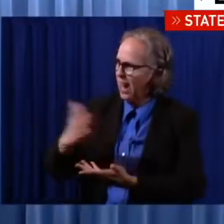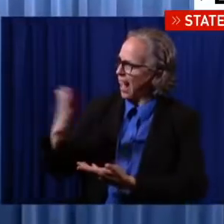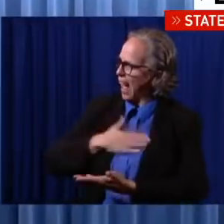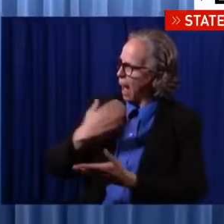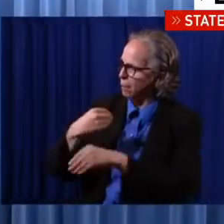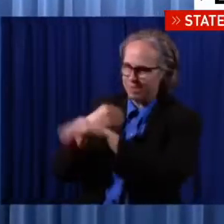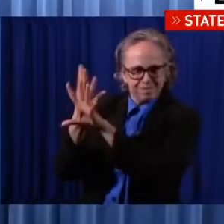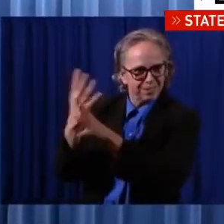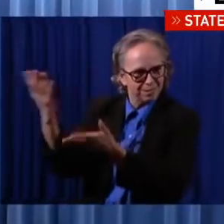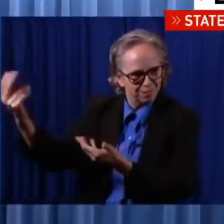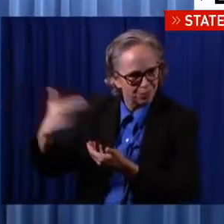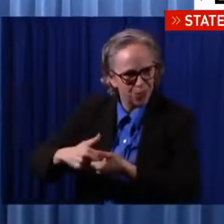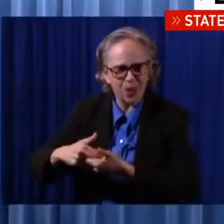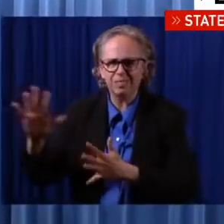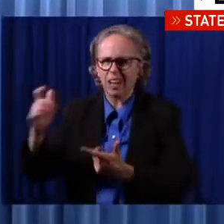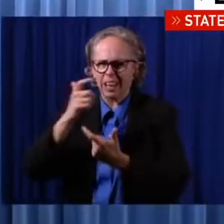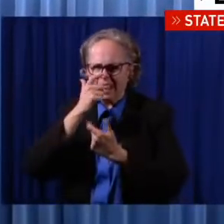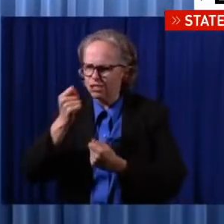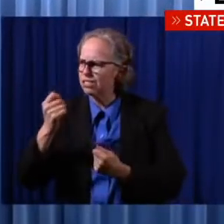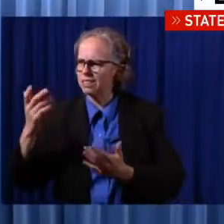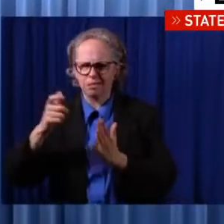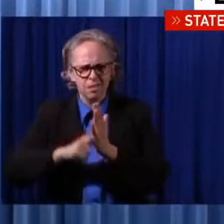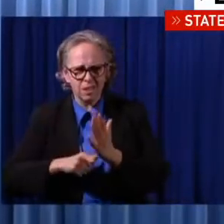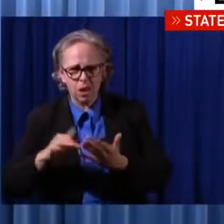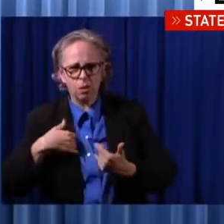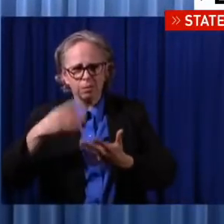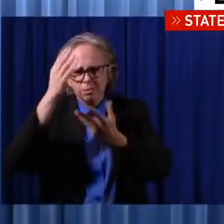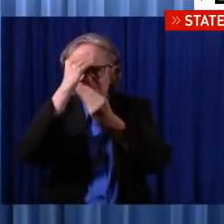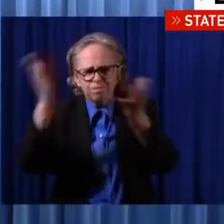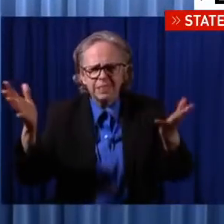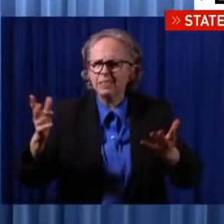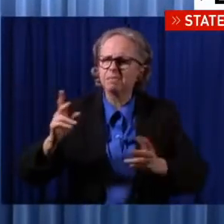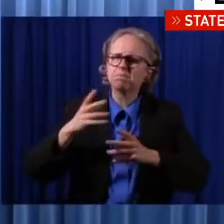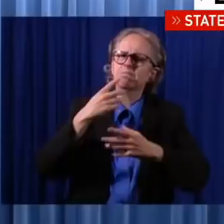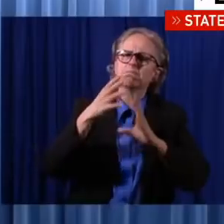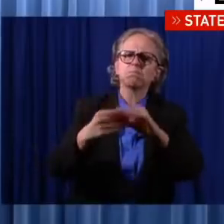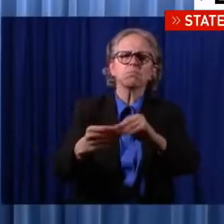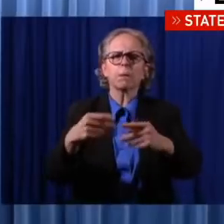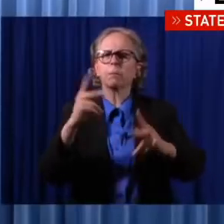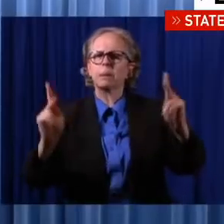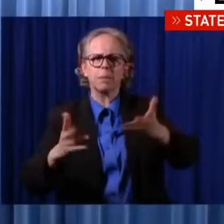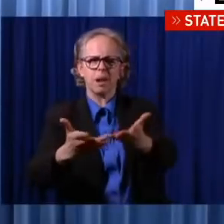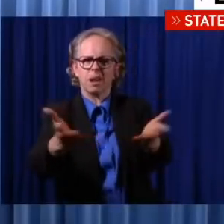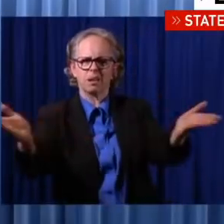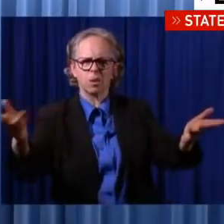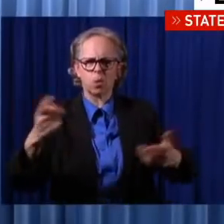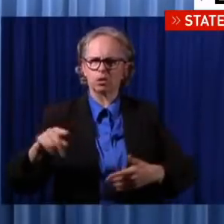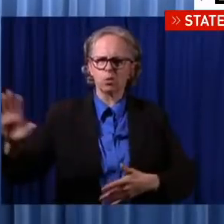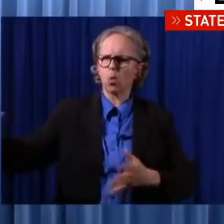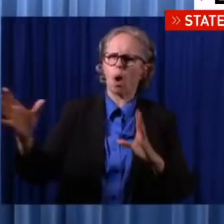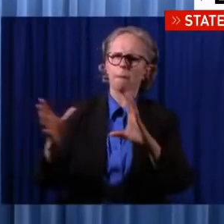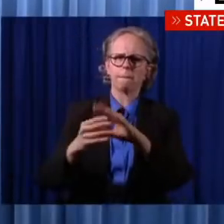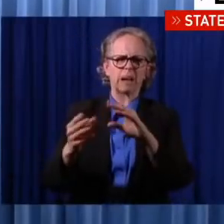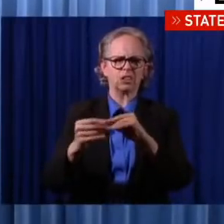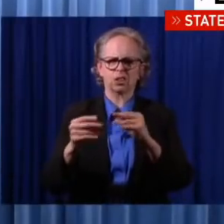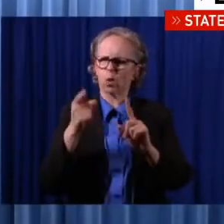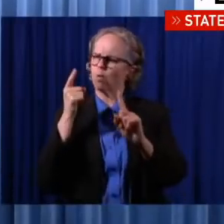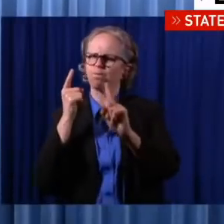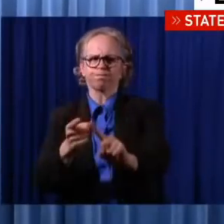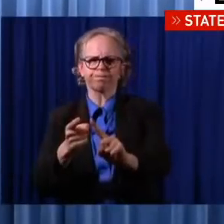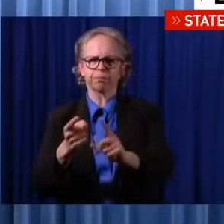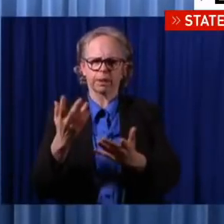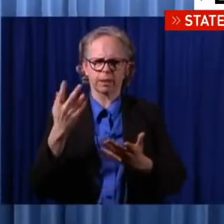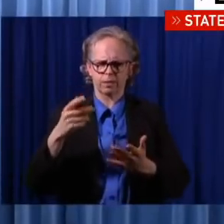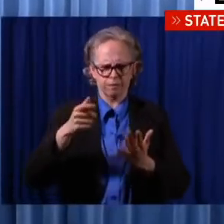piece. I just wondered if you could just share with our viewers and our listeners really what your message from that op-ed